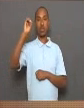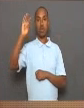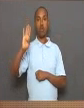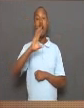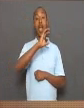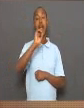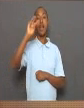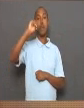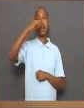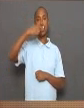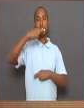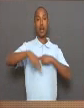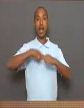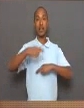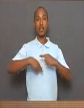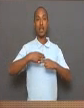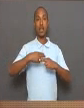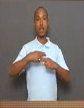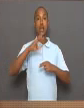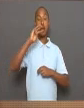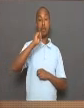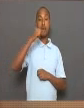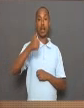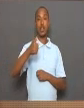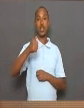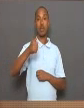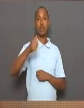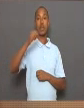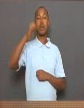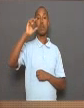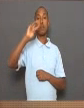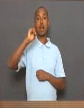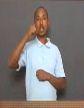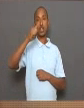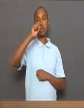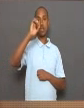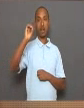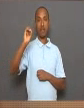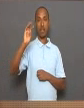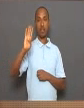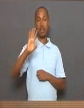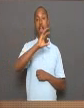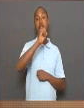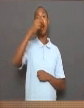and magnesium react, magnesium sulfate and hydrogen are